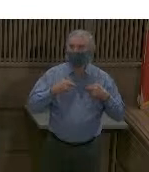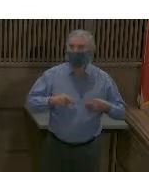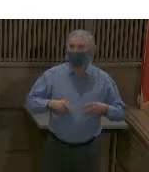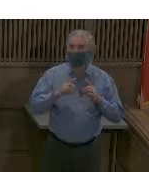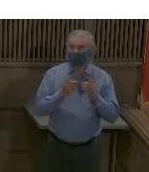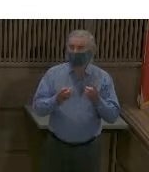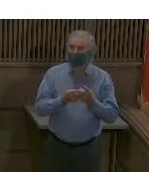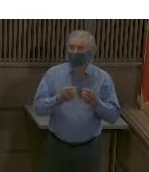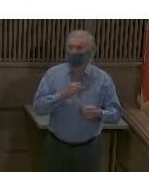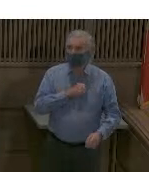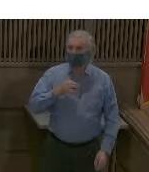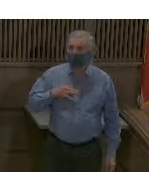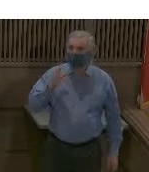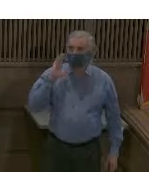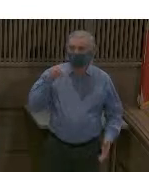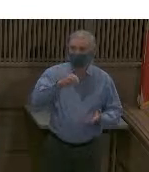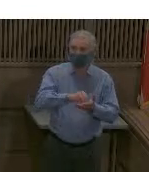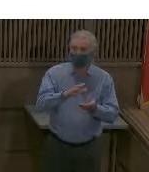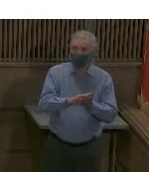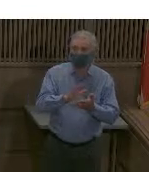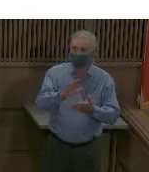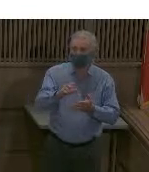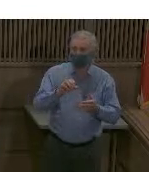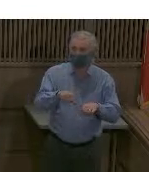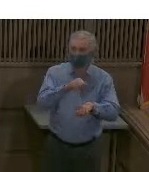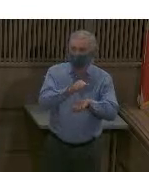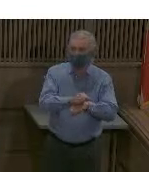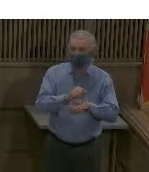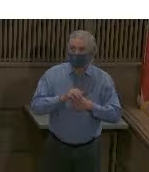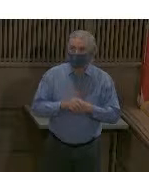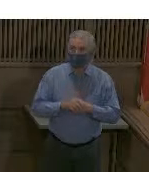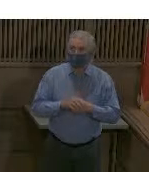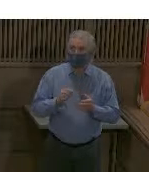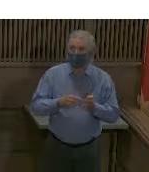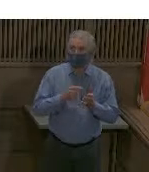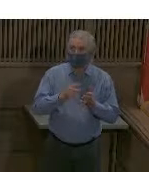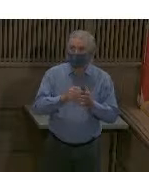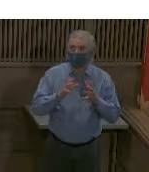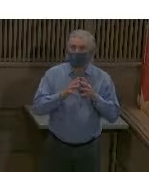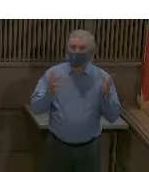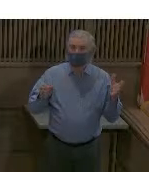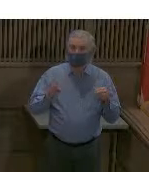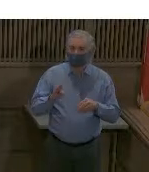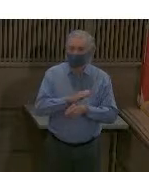call and schedule your appointment. At times, they will be so busy that they can't